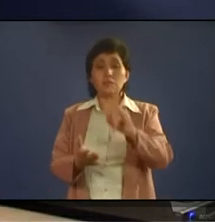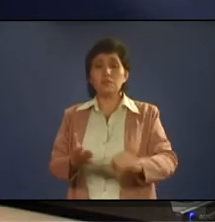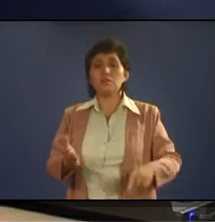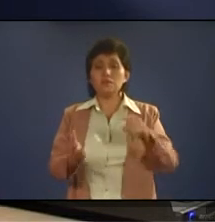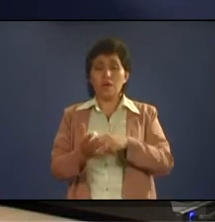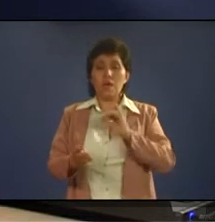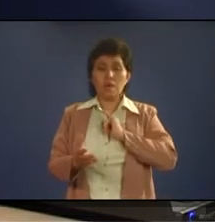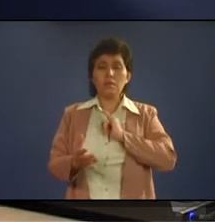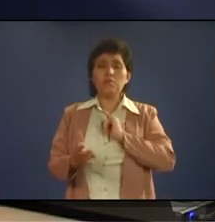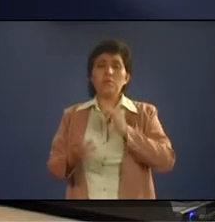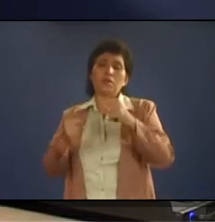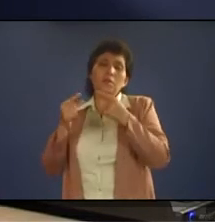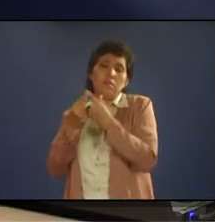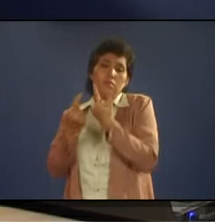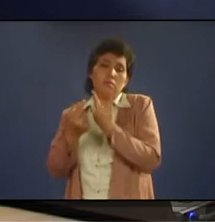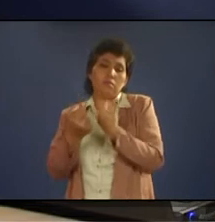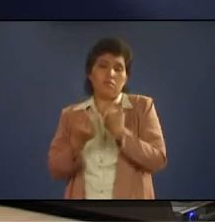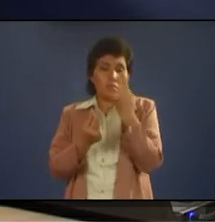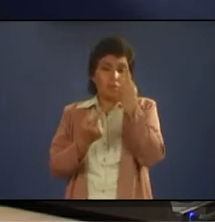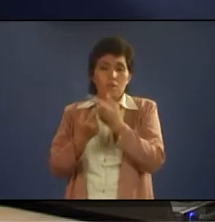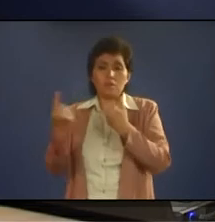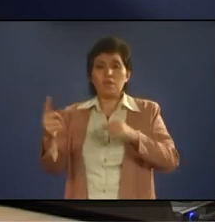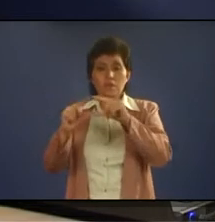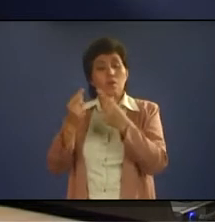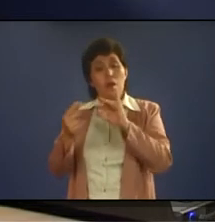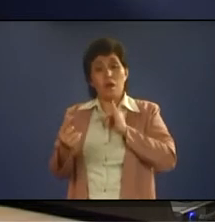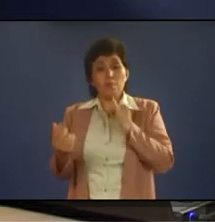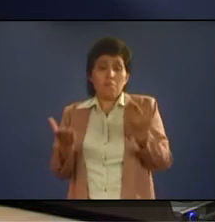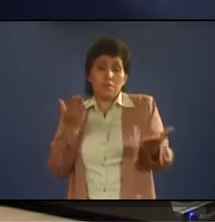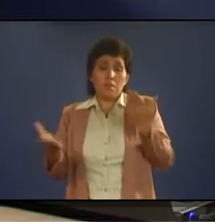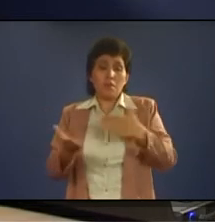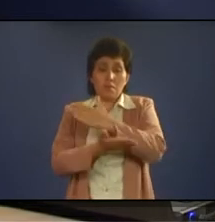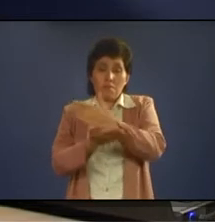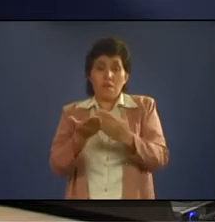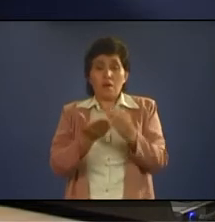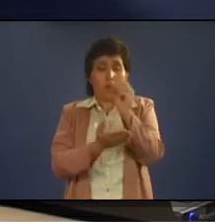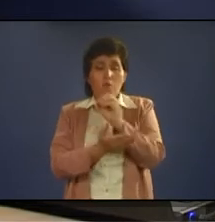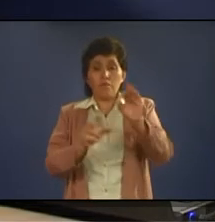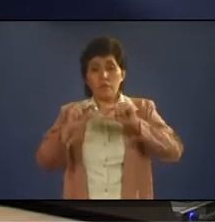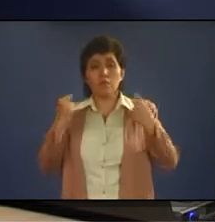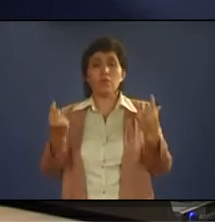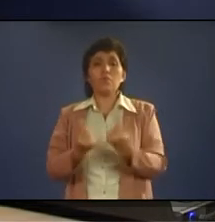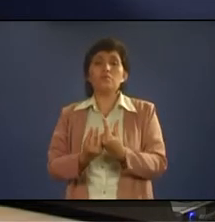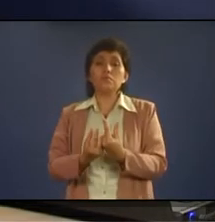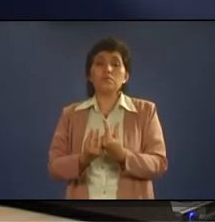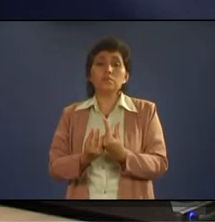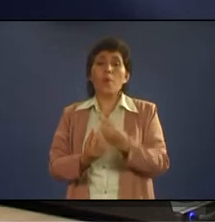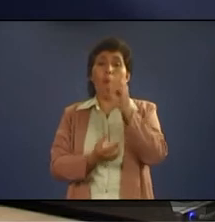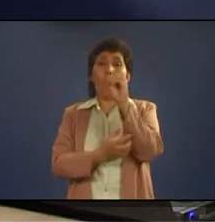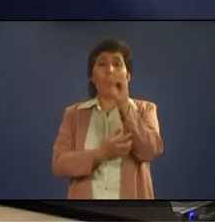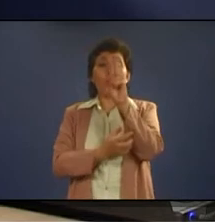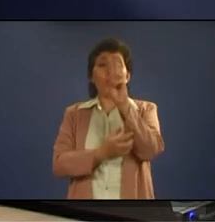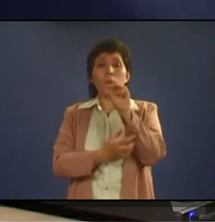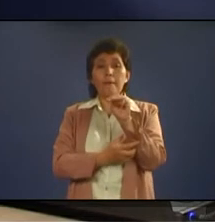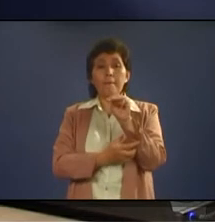belong to, yeah? Next one, I might be a part of group of OUM, meaning I'm part